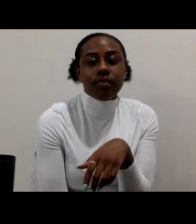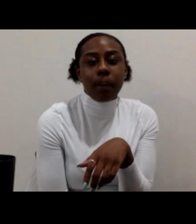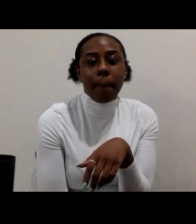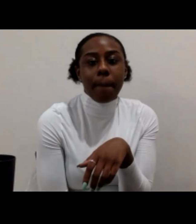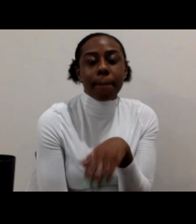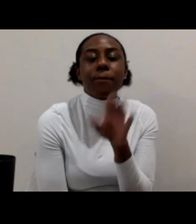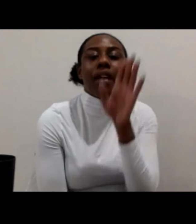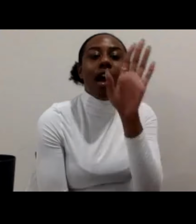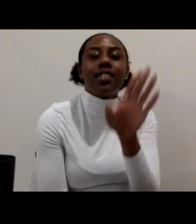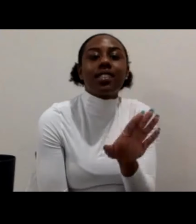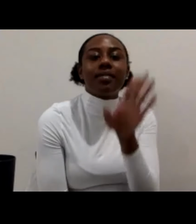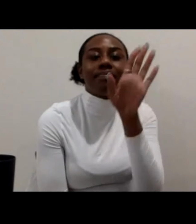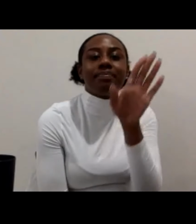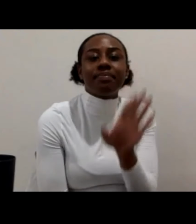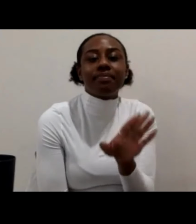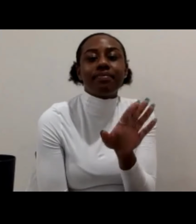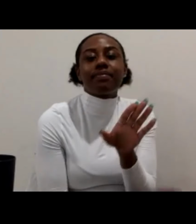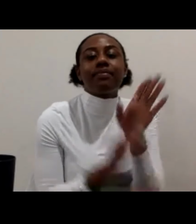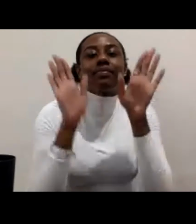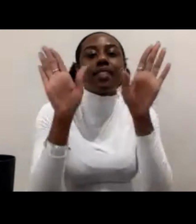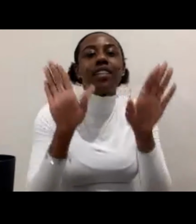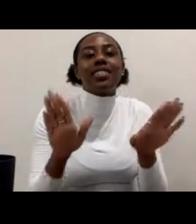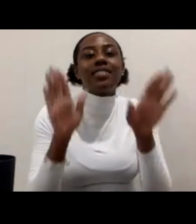Awesome. Making a note.